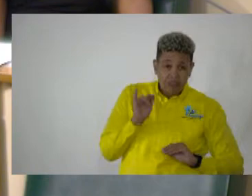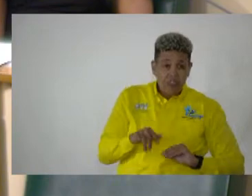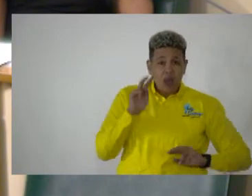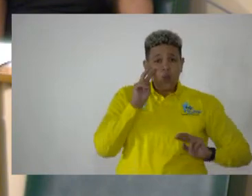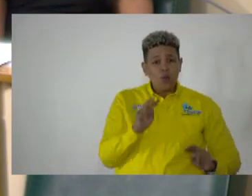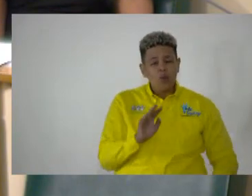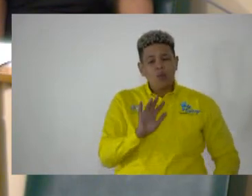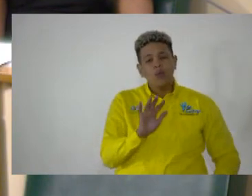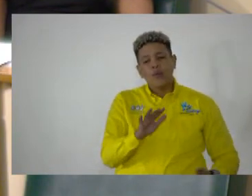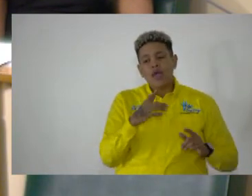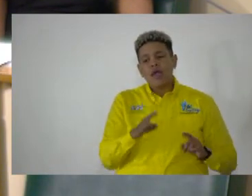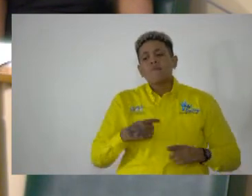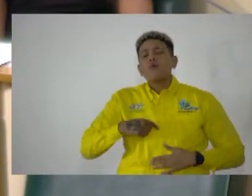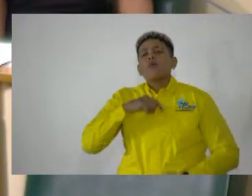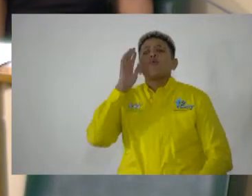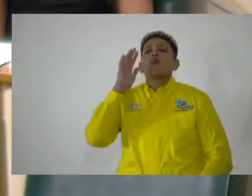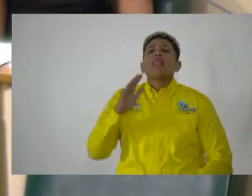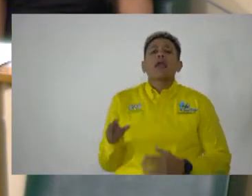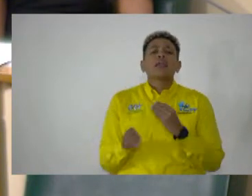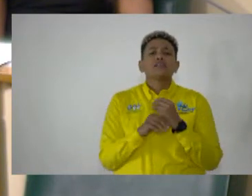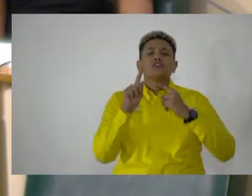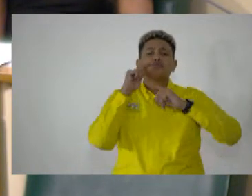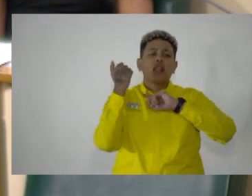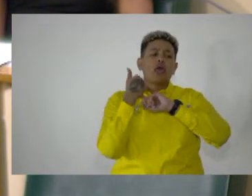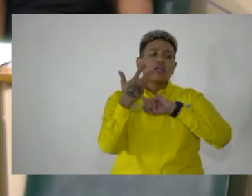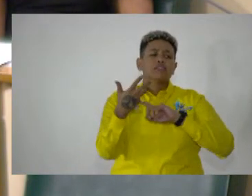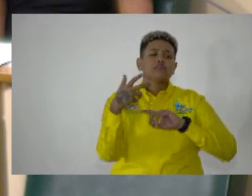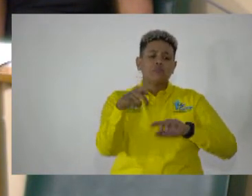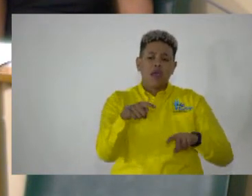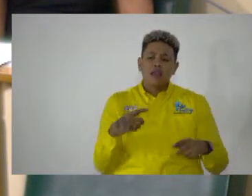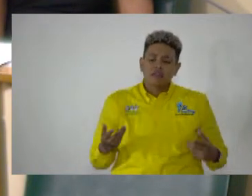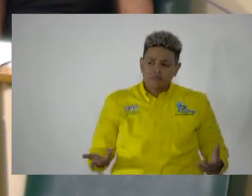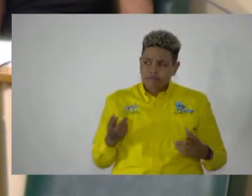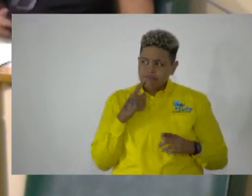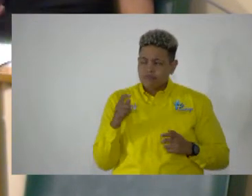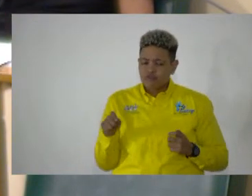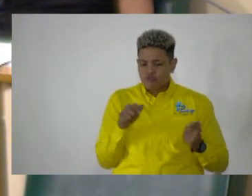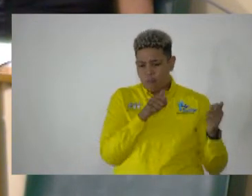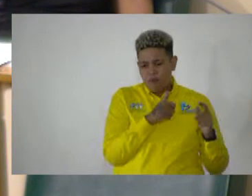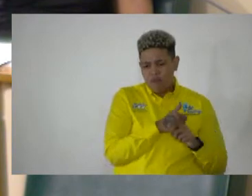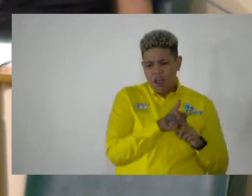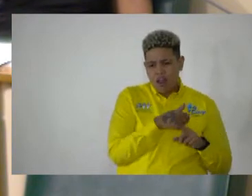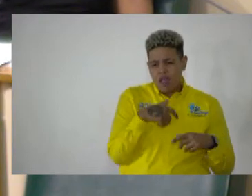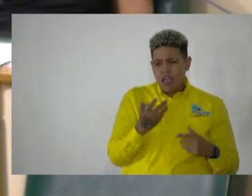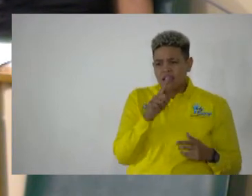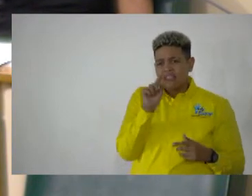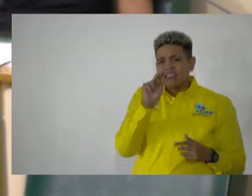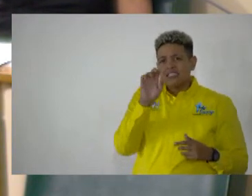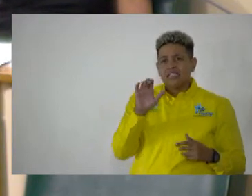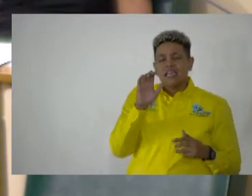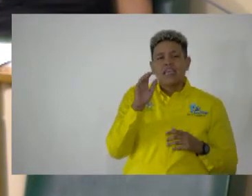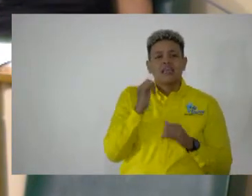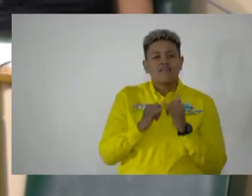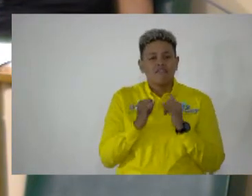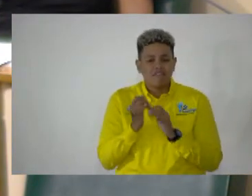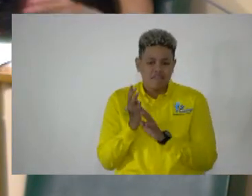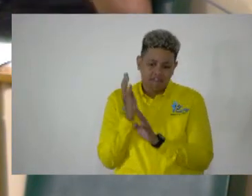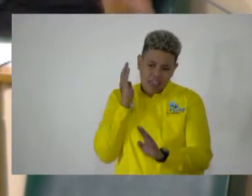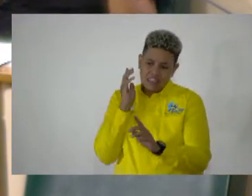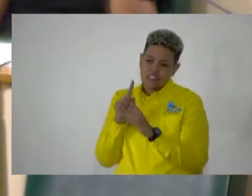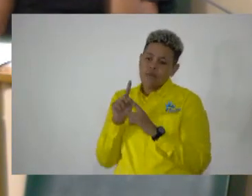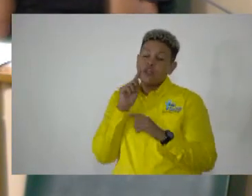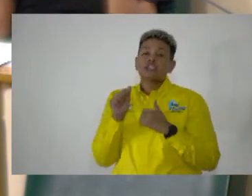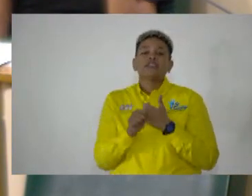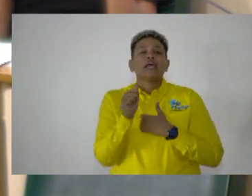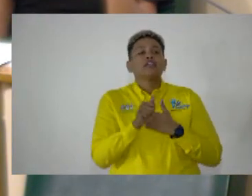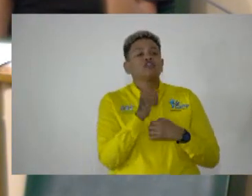that. We will be also expanding the removal of zinc fences and the